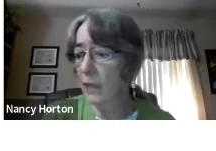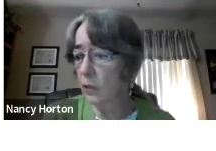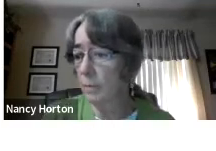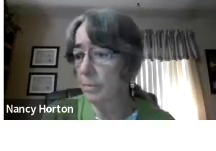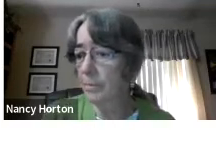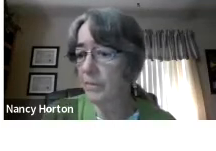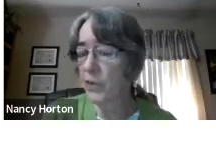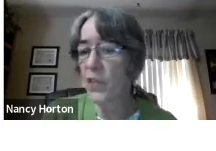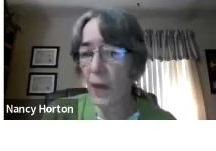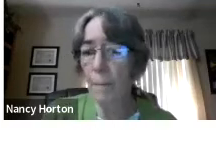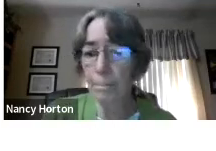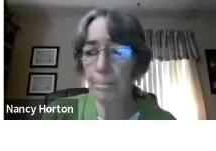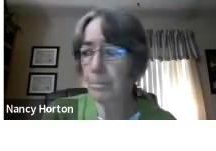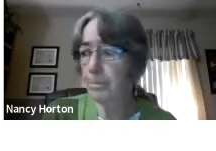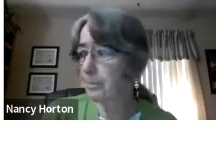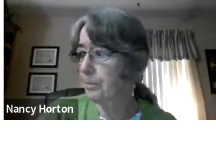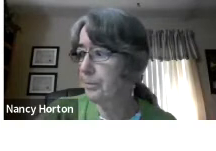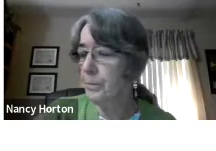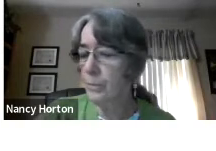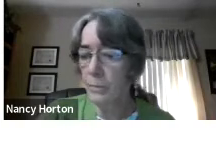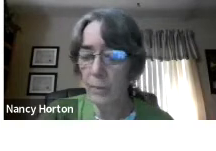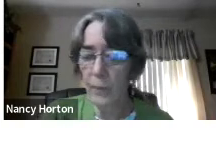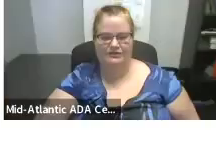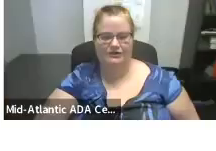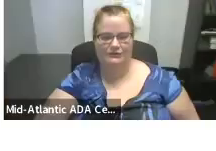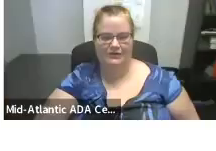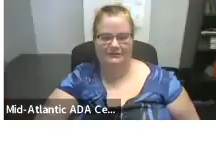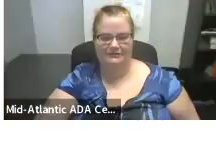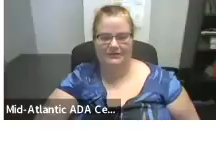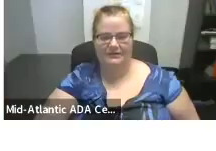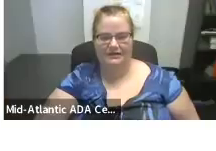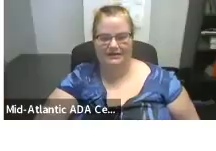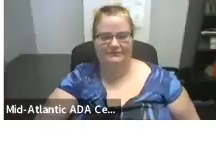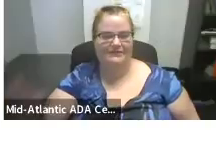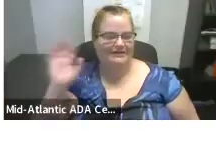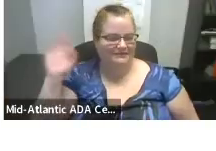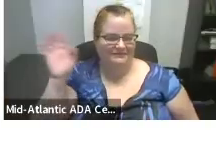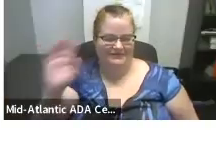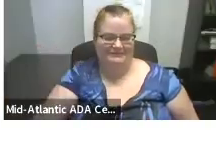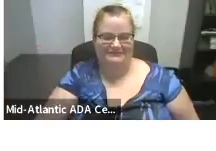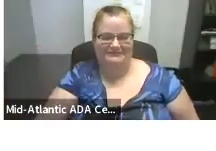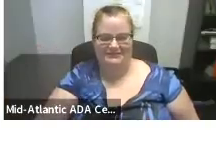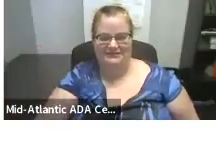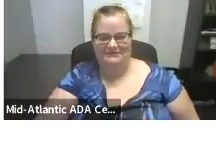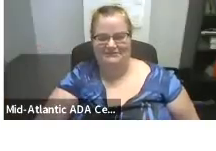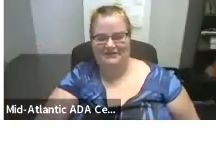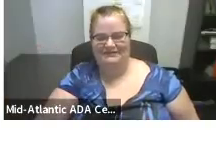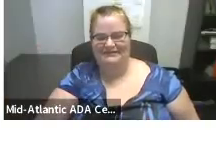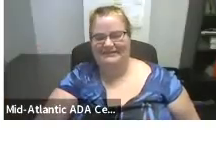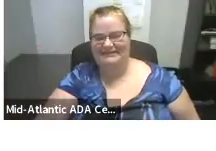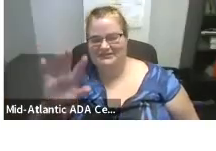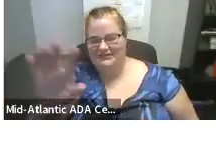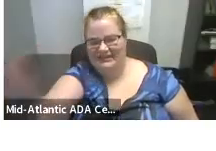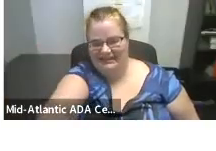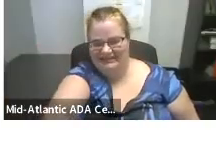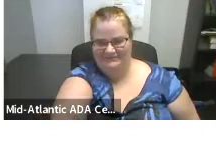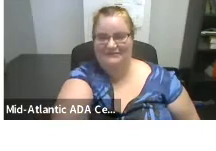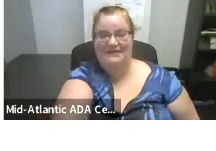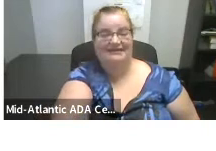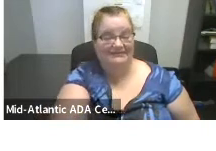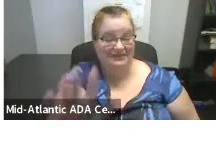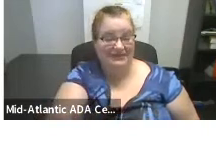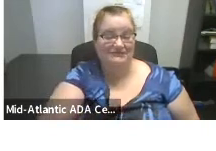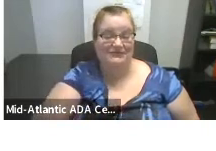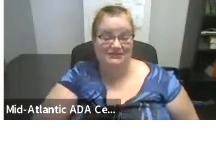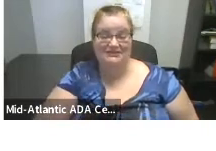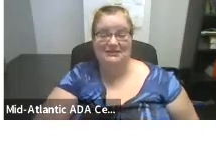that's better for them. Here's a good one. I'm you know, frantically screening. We've